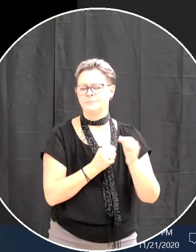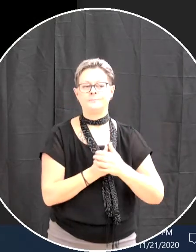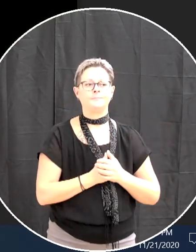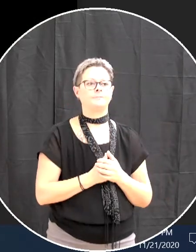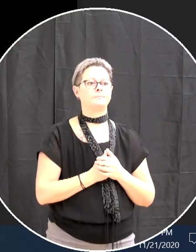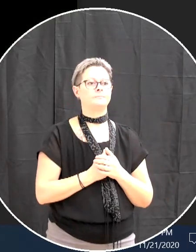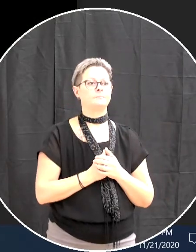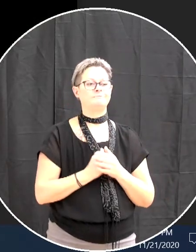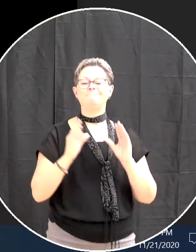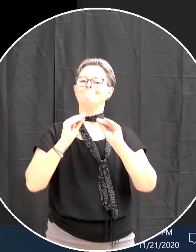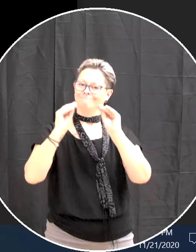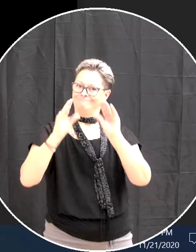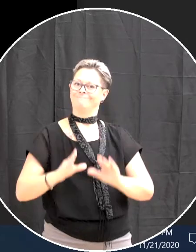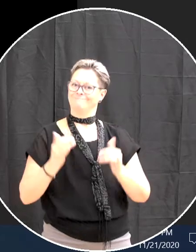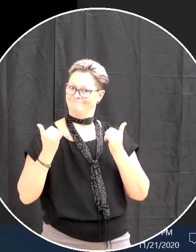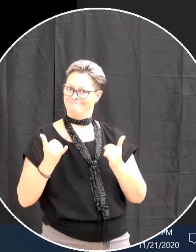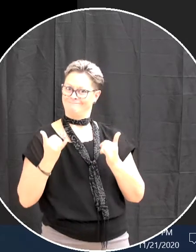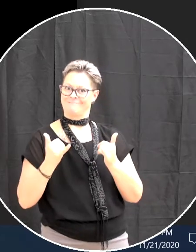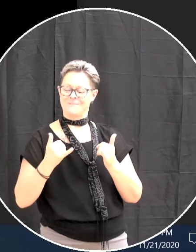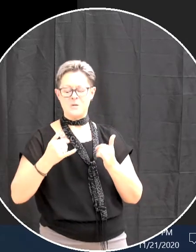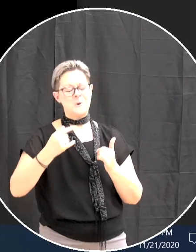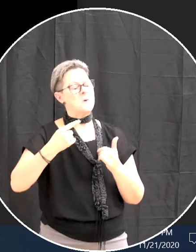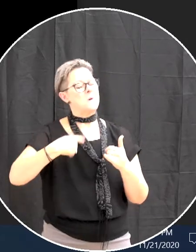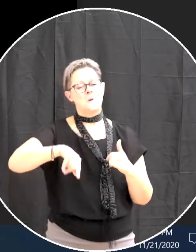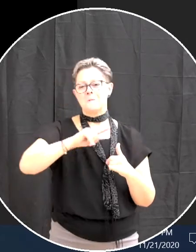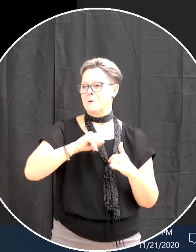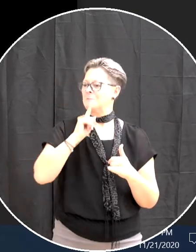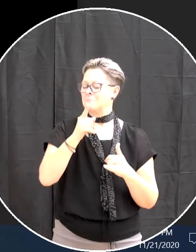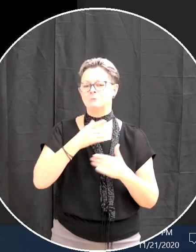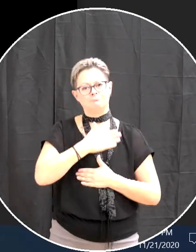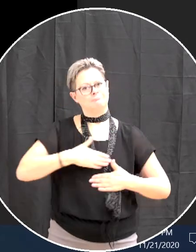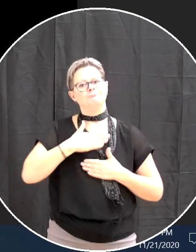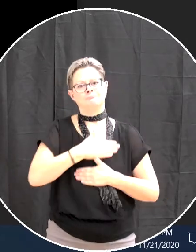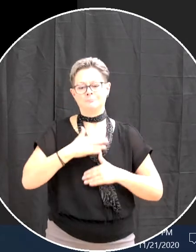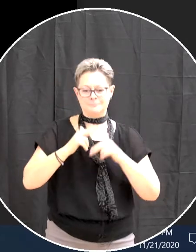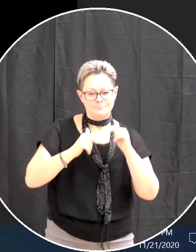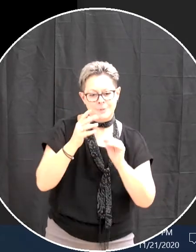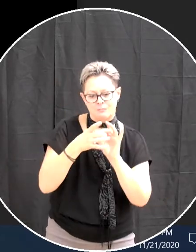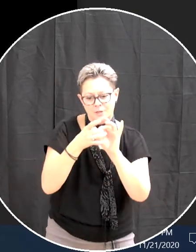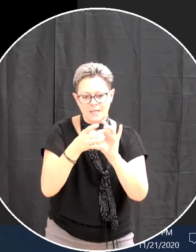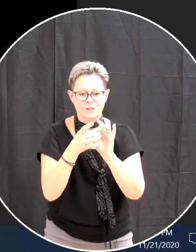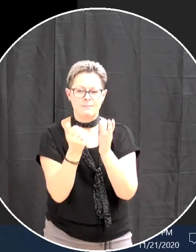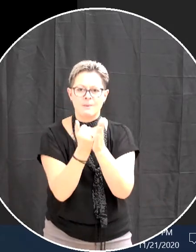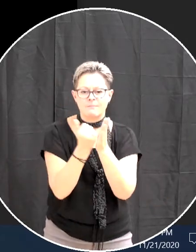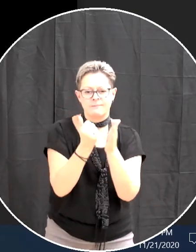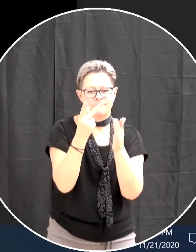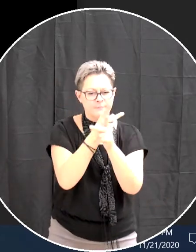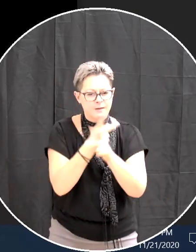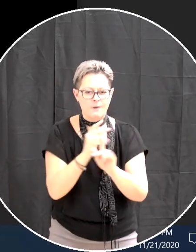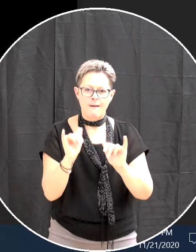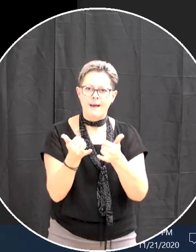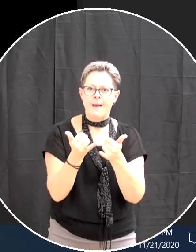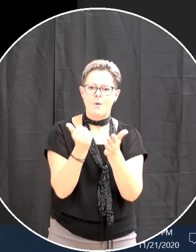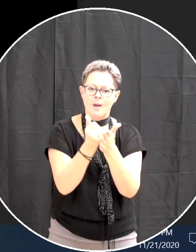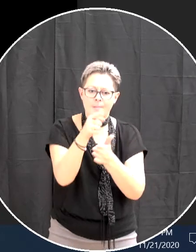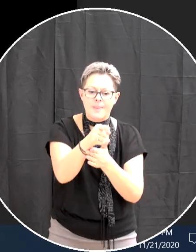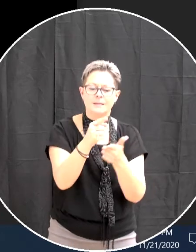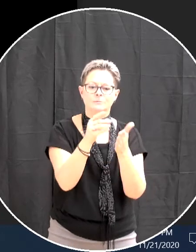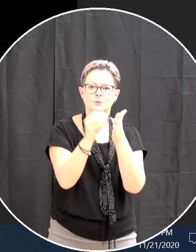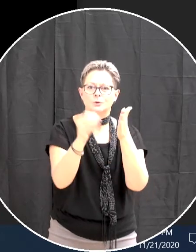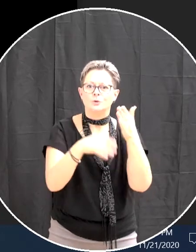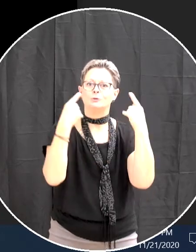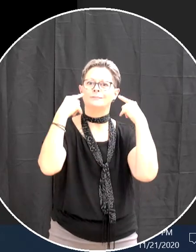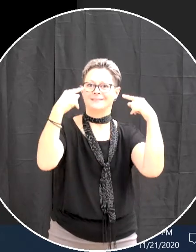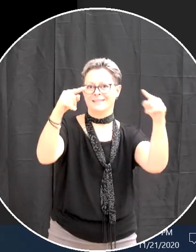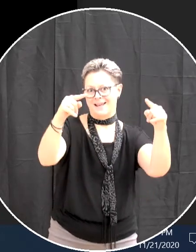We are taking advantage of this opportunity to build relationships and find pathways of action that will result in better outcomes for